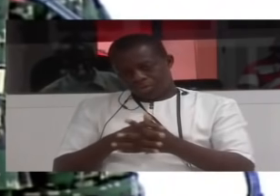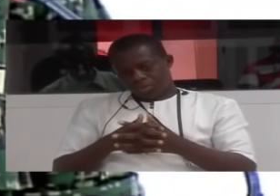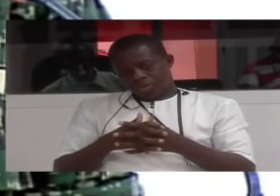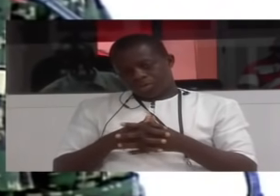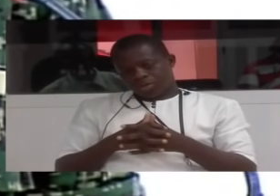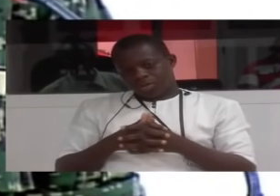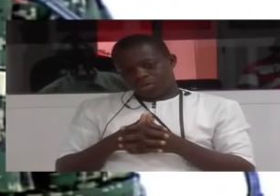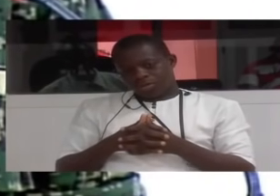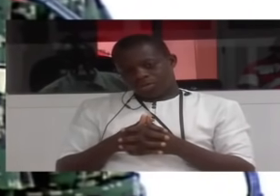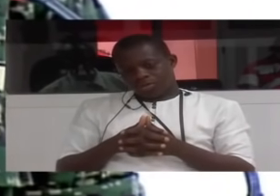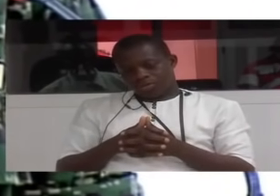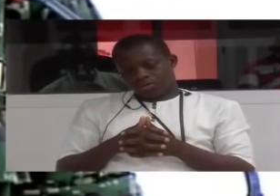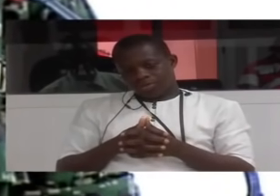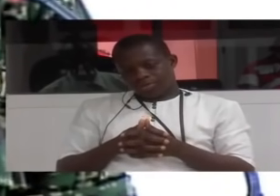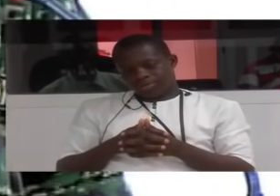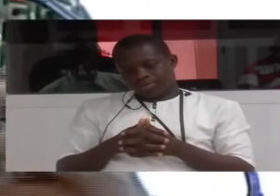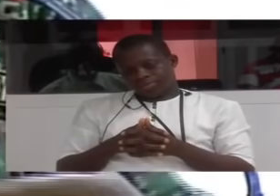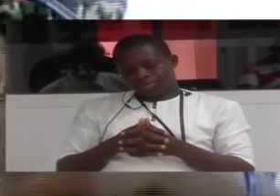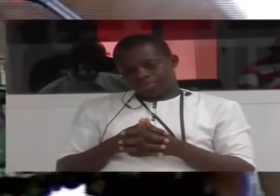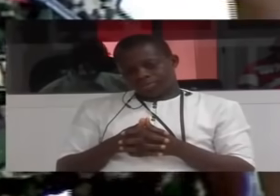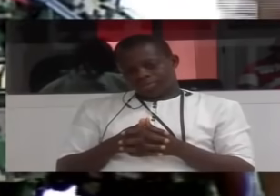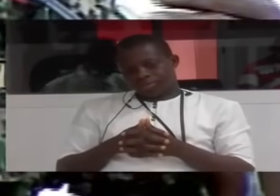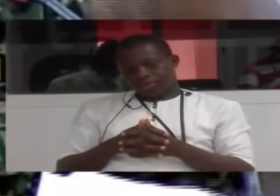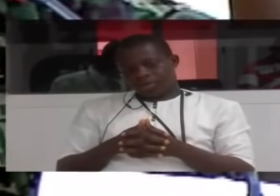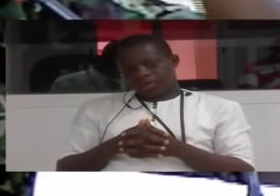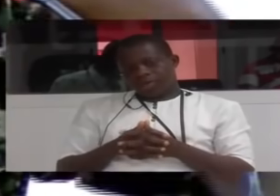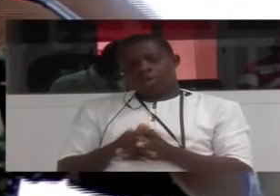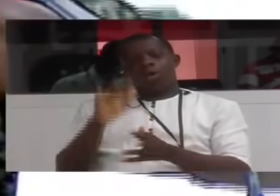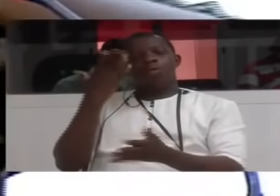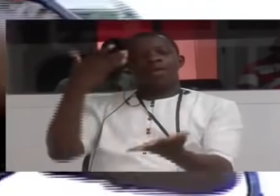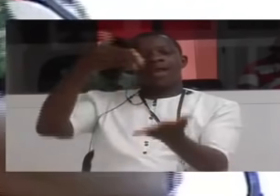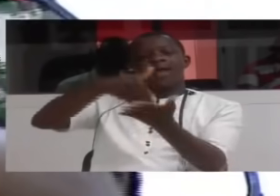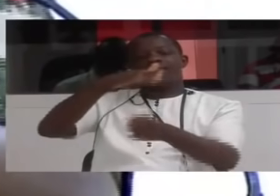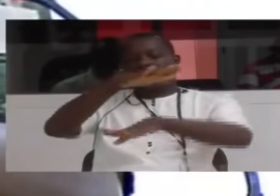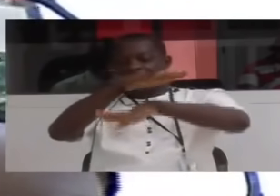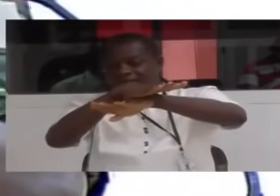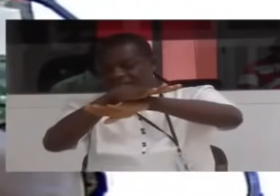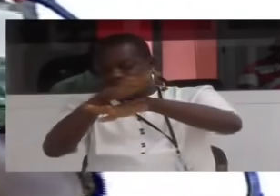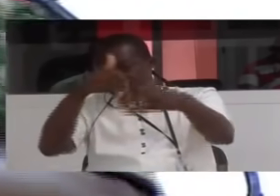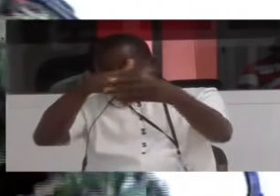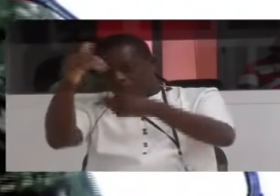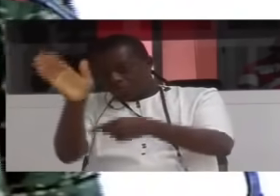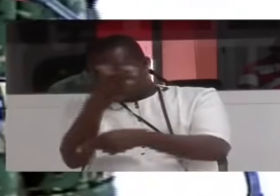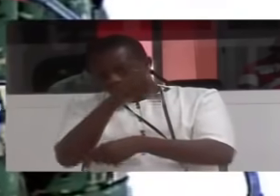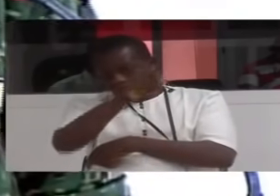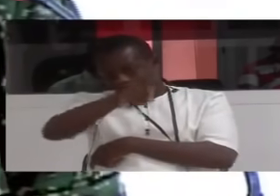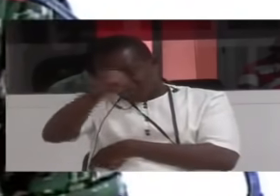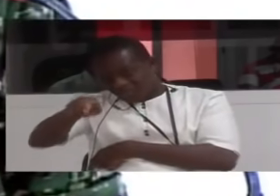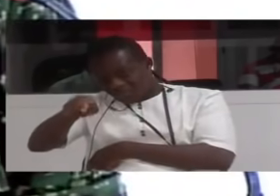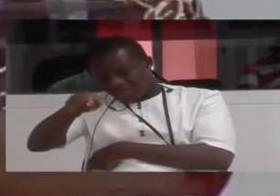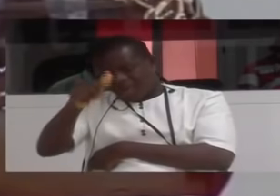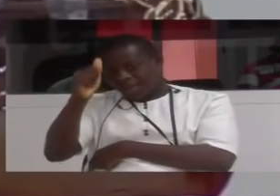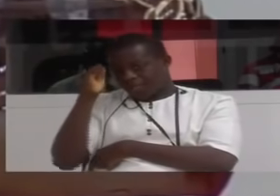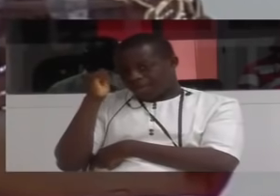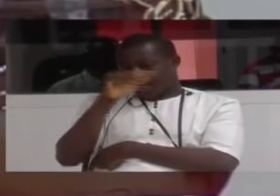people that escorted him. Bañ agé ci ngone ci dafa gennon dem ci tolam bu nek ci gannaaw kër gi nonu rek. When we